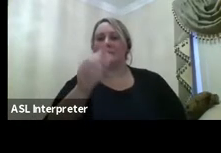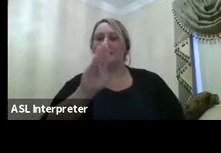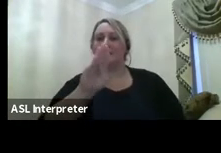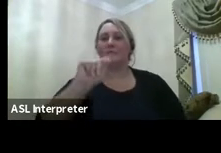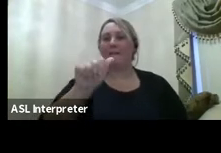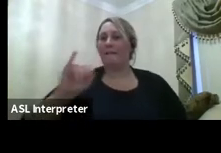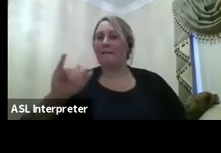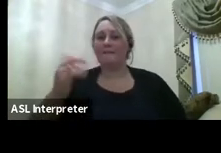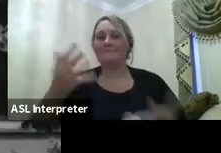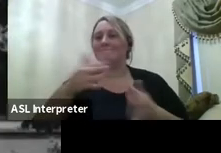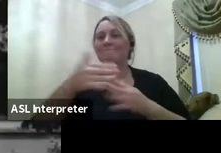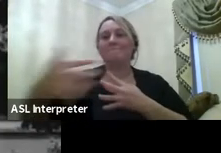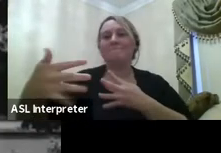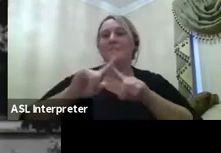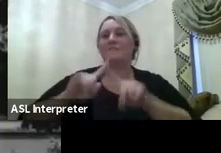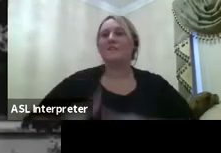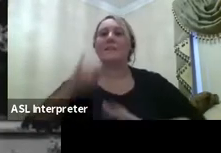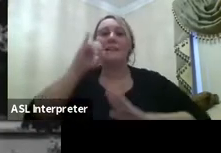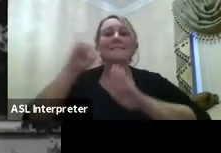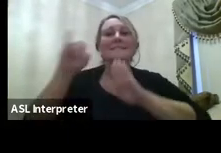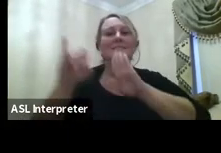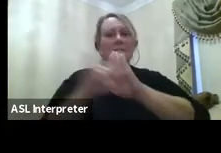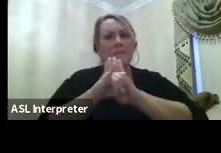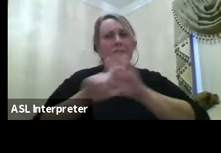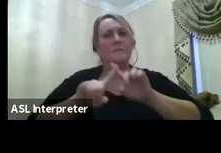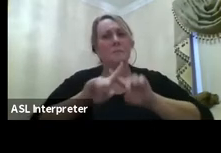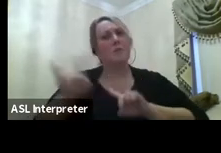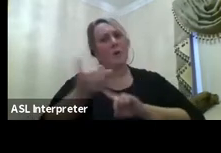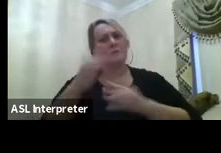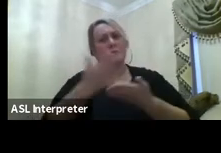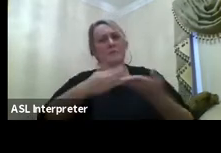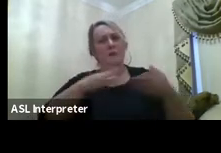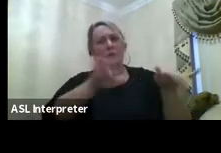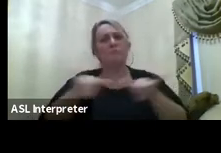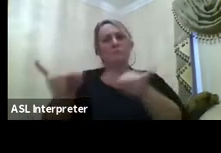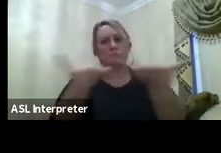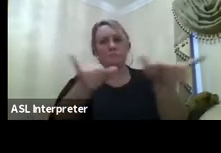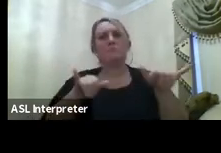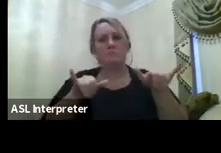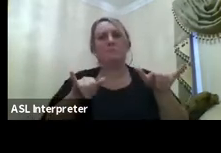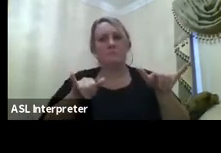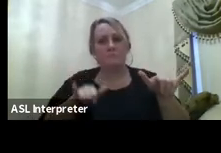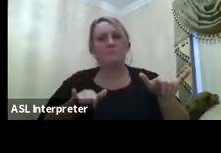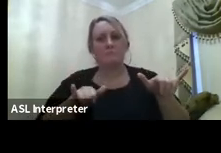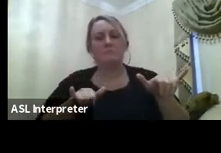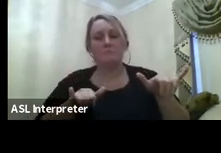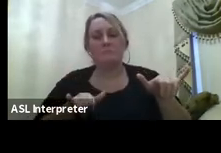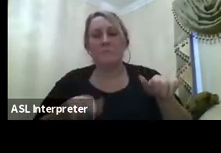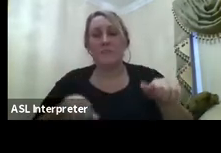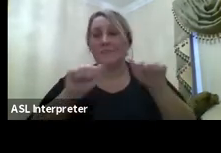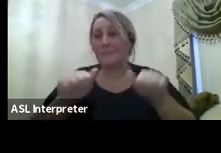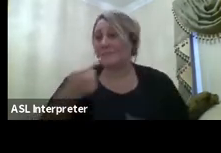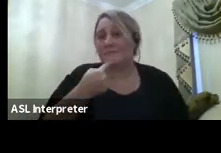but there's also like a lot of collectivity. Right. And like, I mean, the way that we were talking about time itself, you could argue is there is queer. Um,